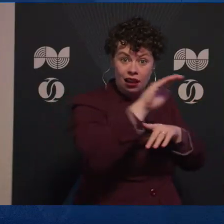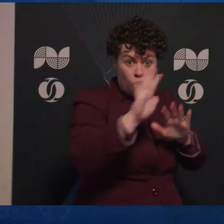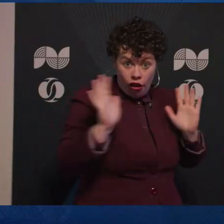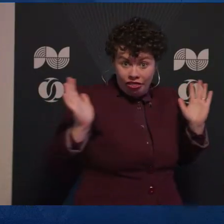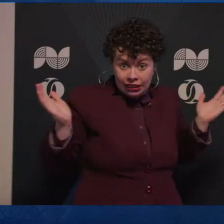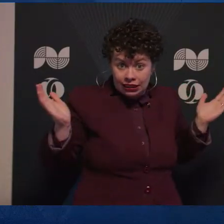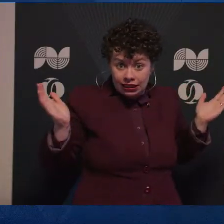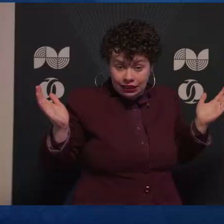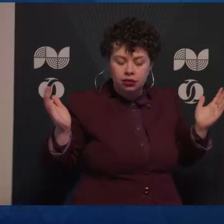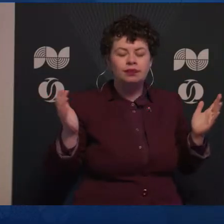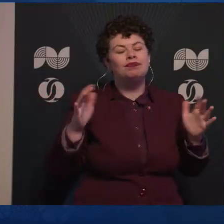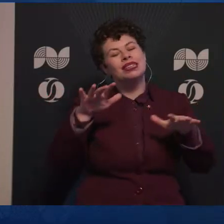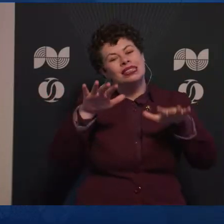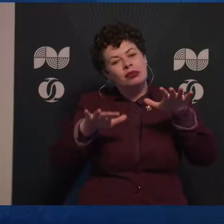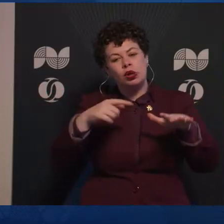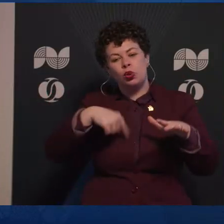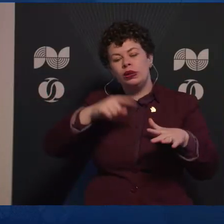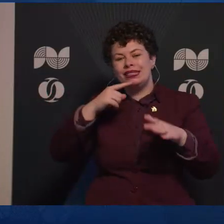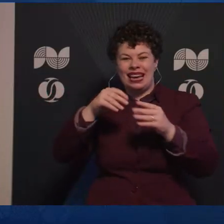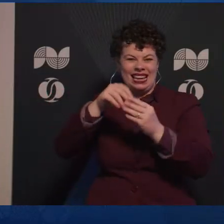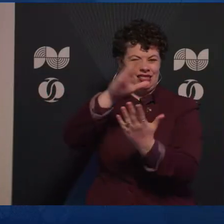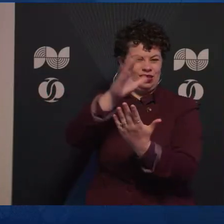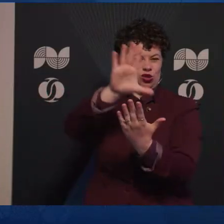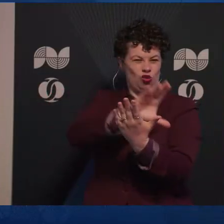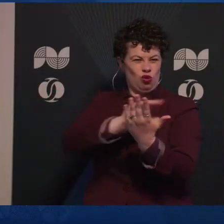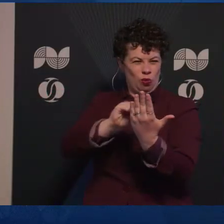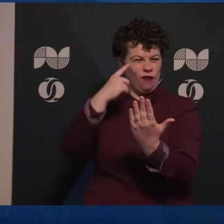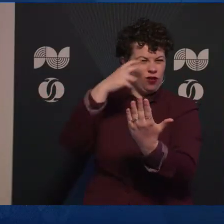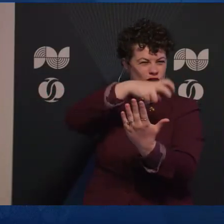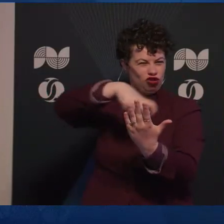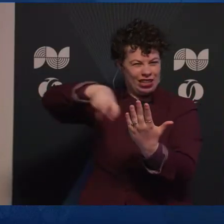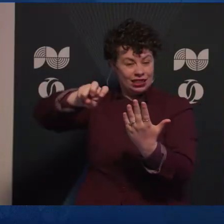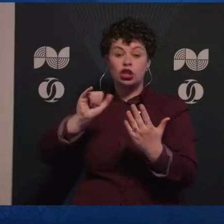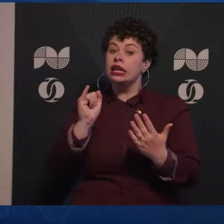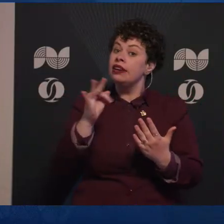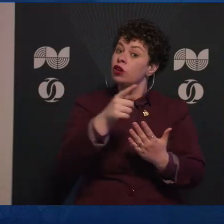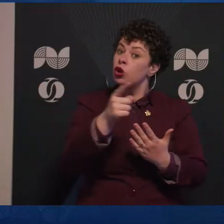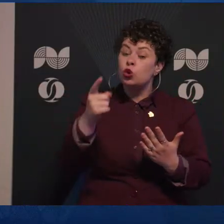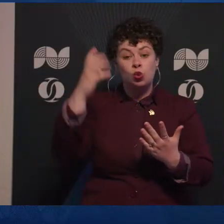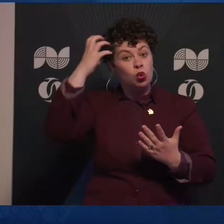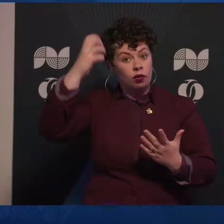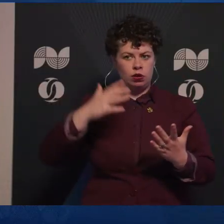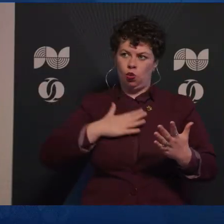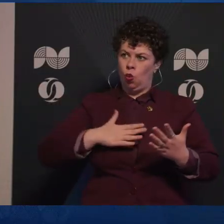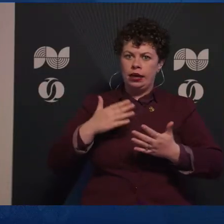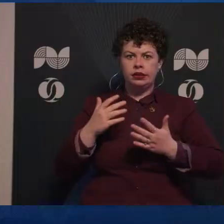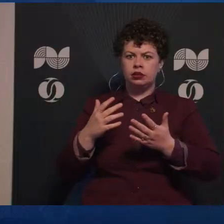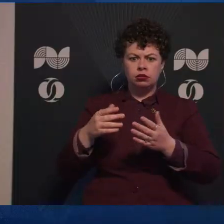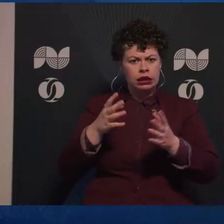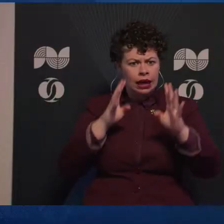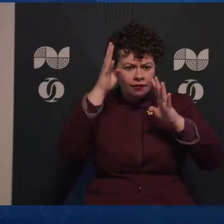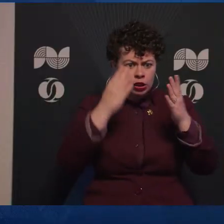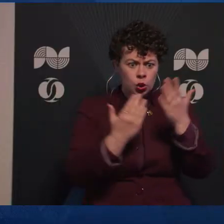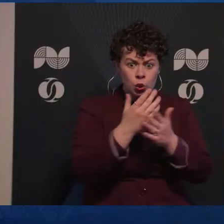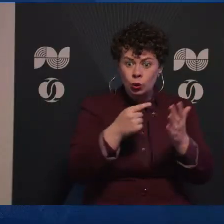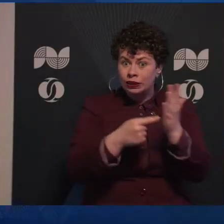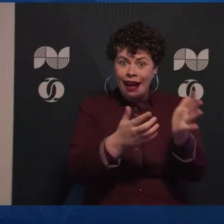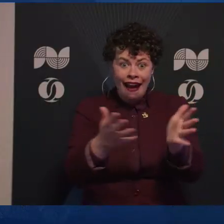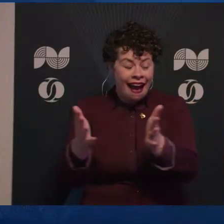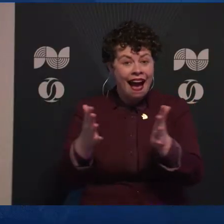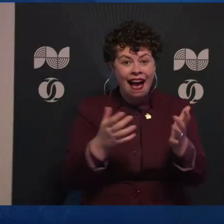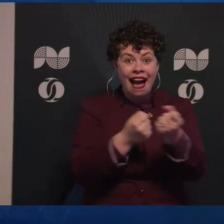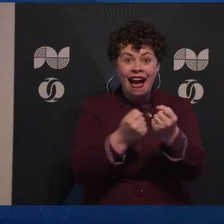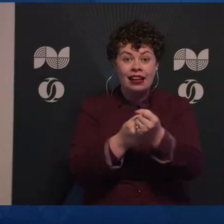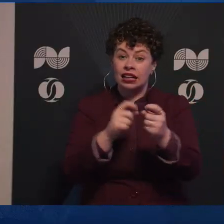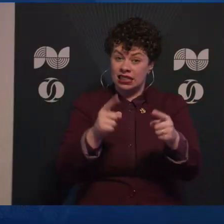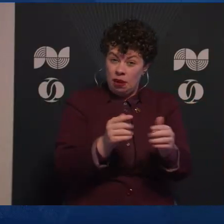Similarly, we make a point in the transition report that if you want to support innovation, it's rarely about